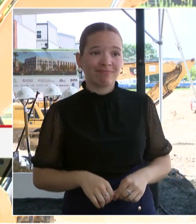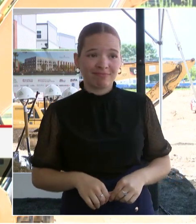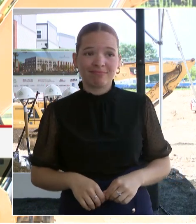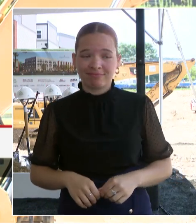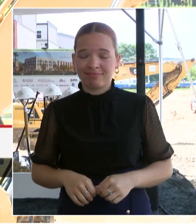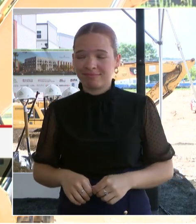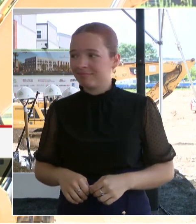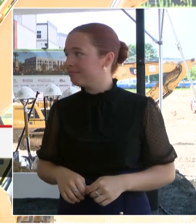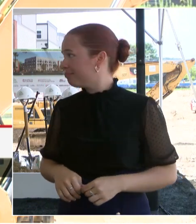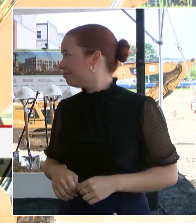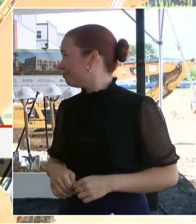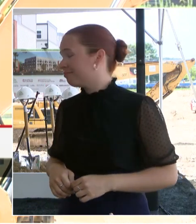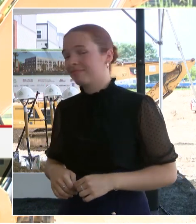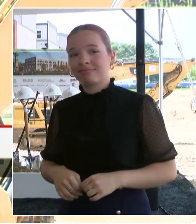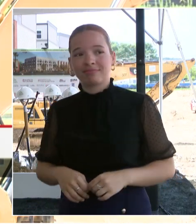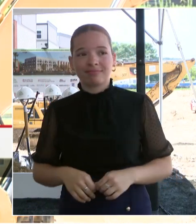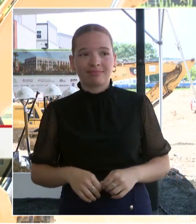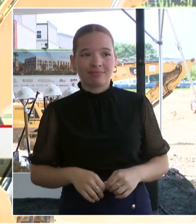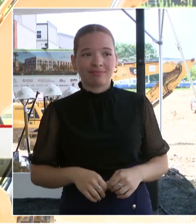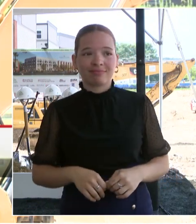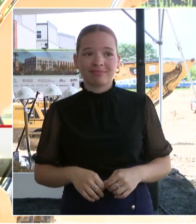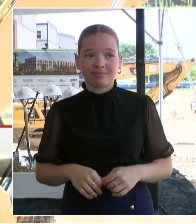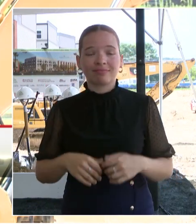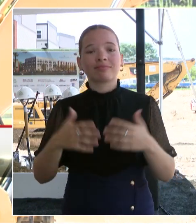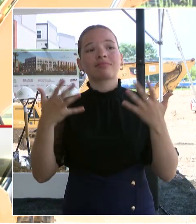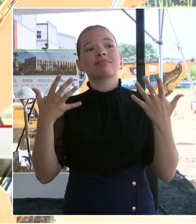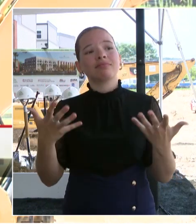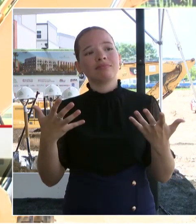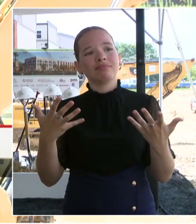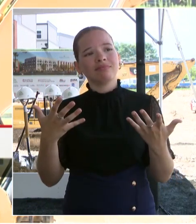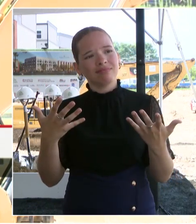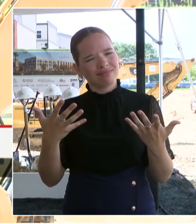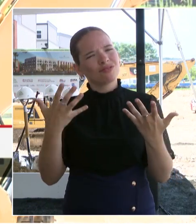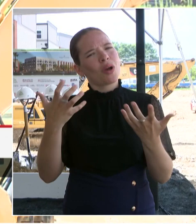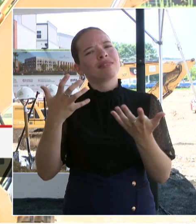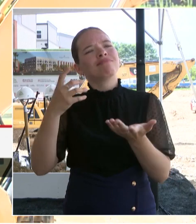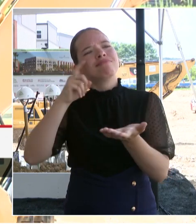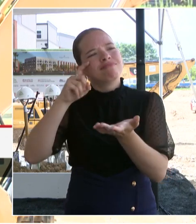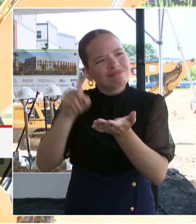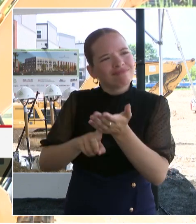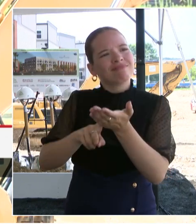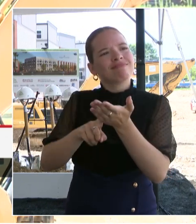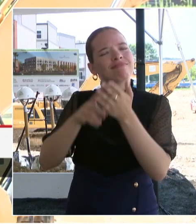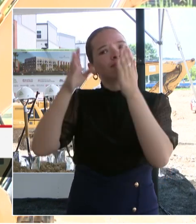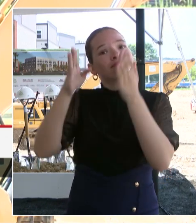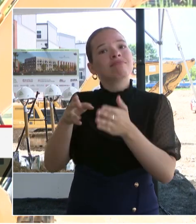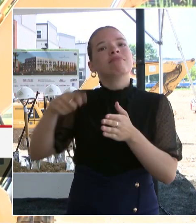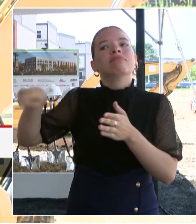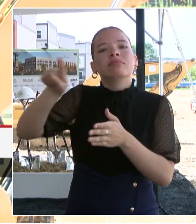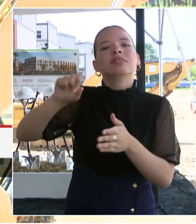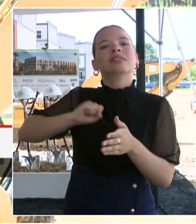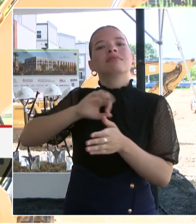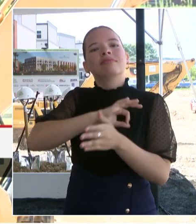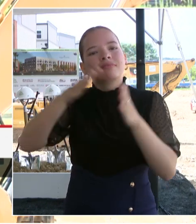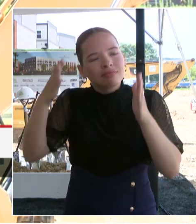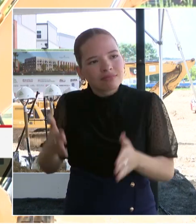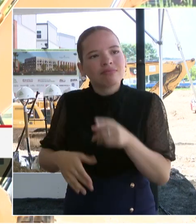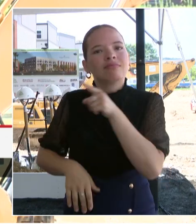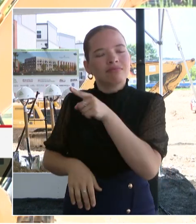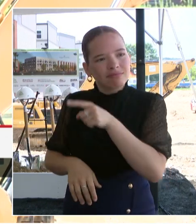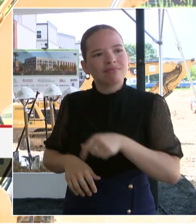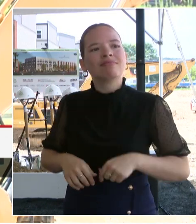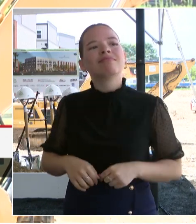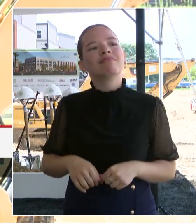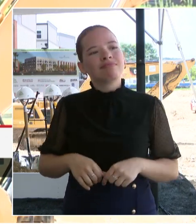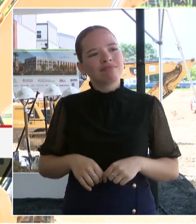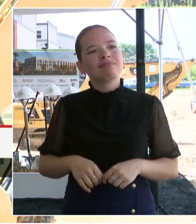want to take a quick second just to recognize some of the staff members of the DHC that helped get to this day too. Resh Mahala, who's in the back.